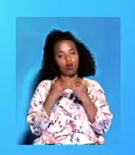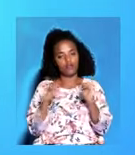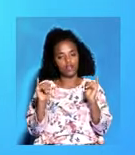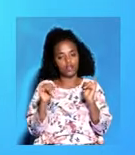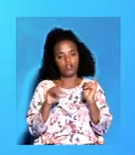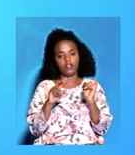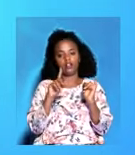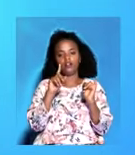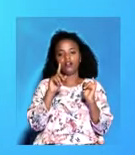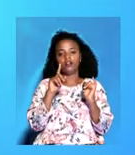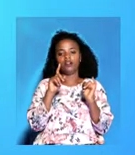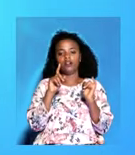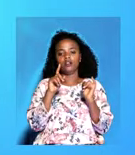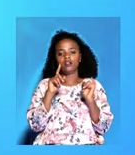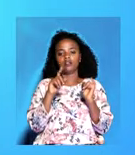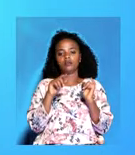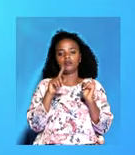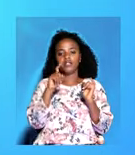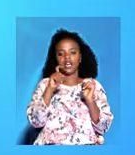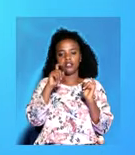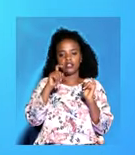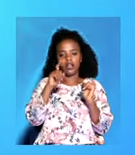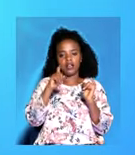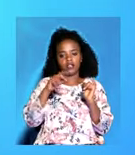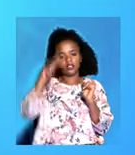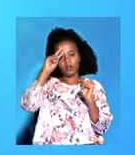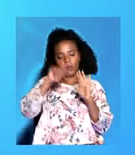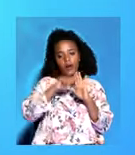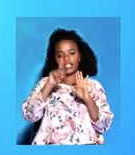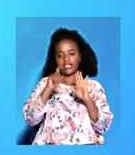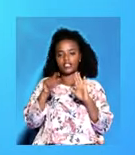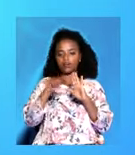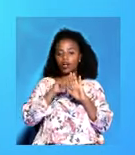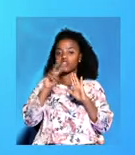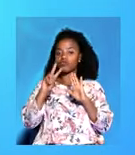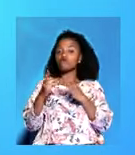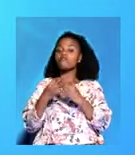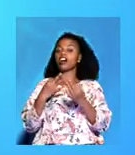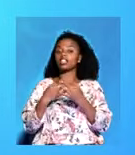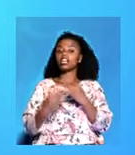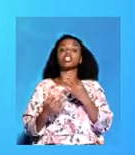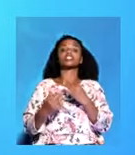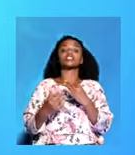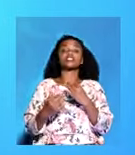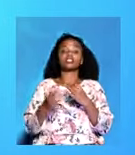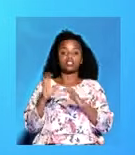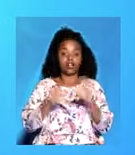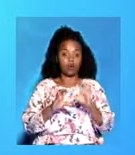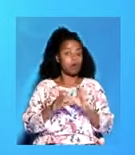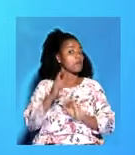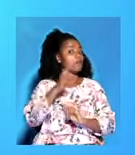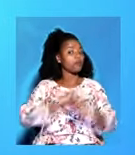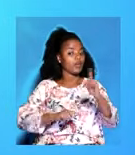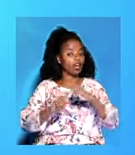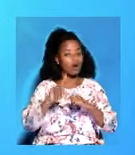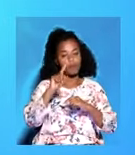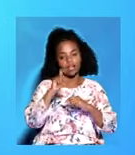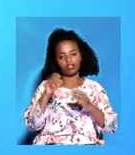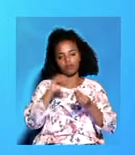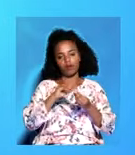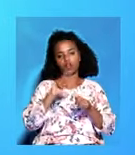over, when you see factorize this one, it becomes x plus 1